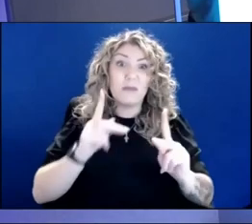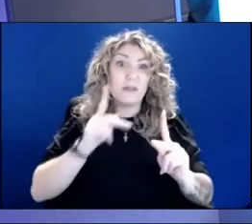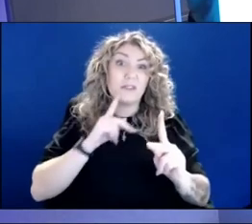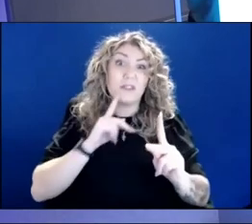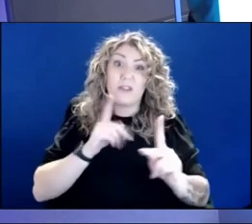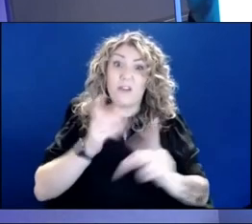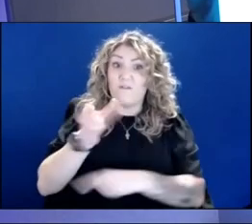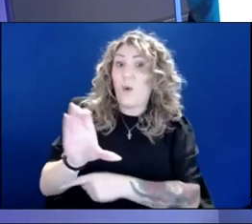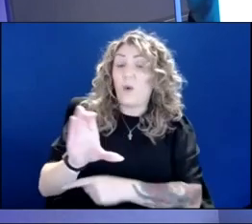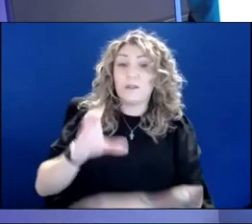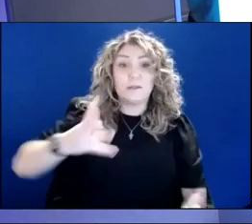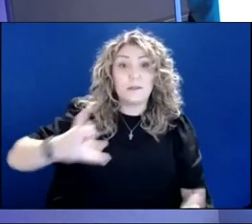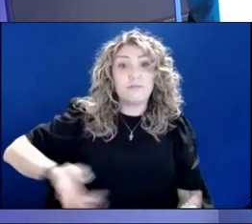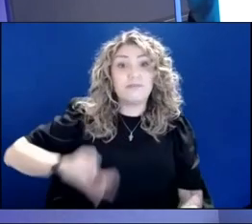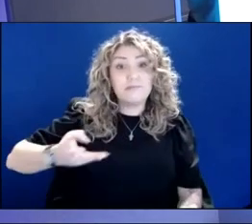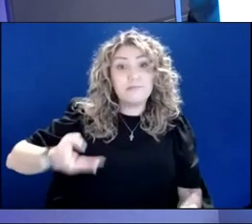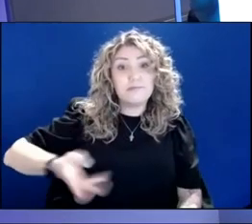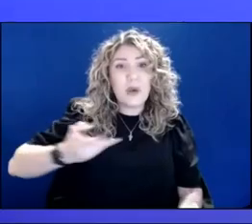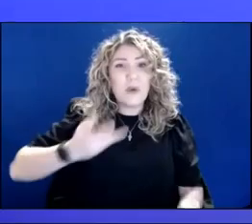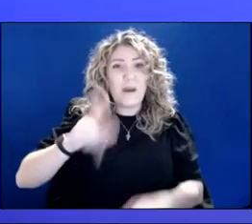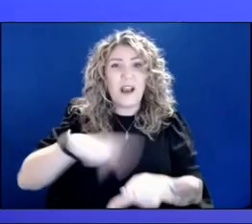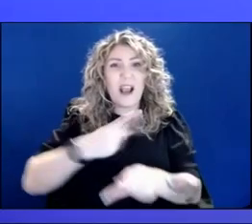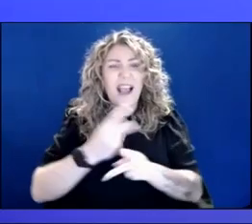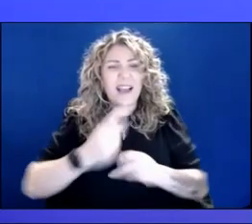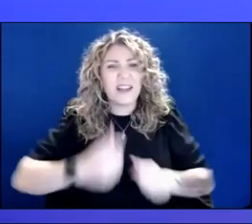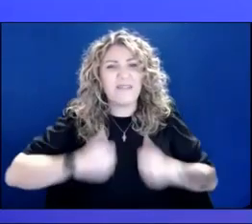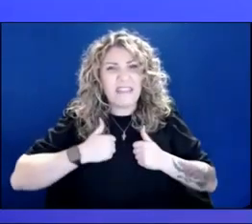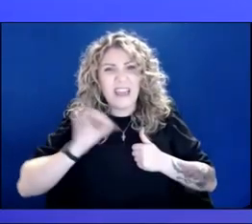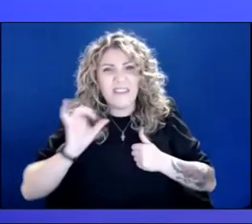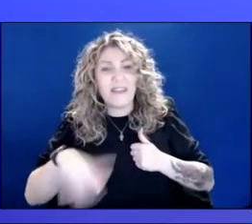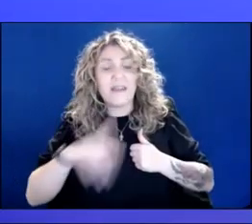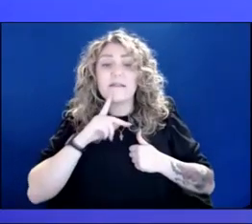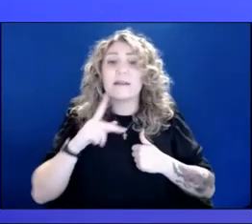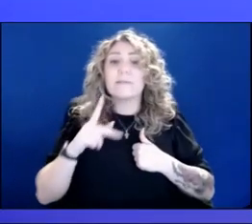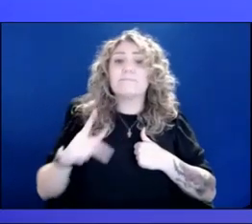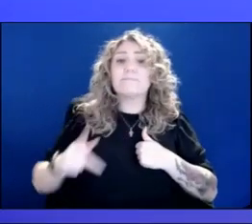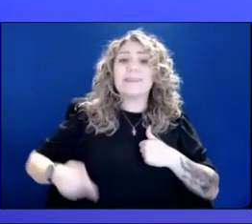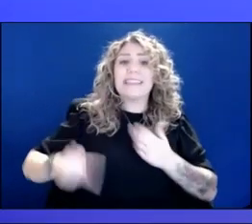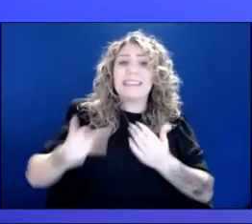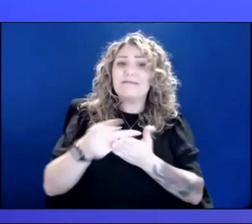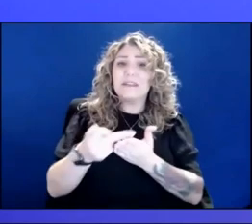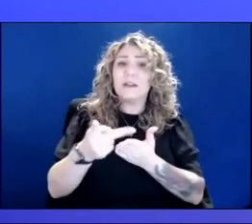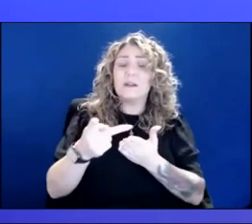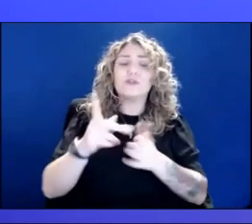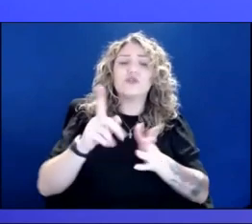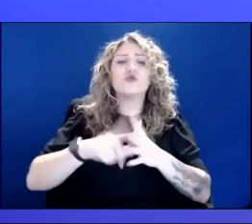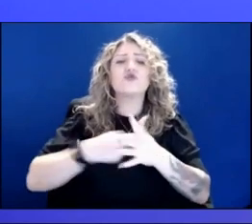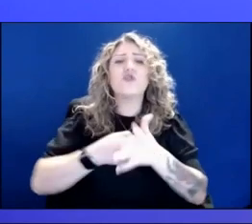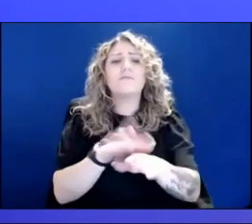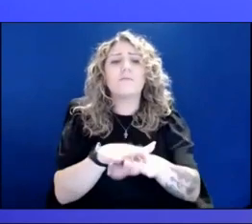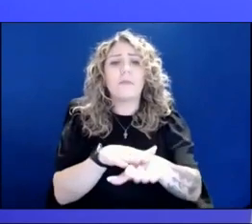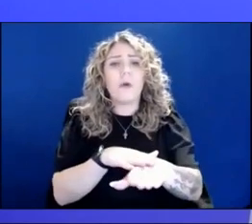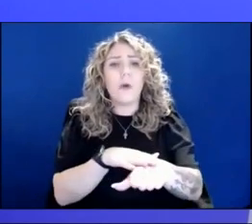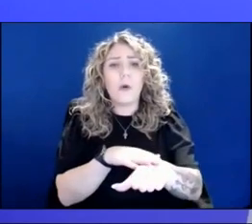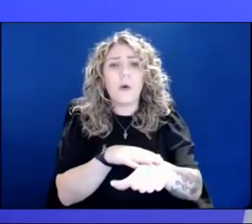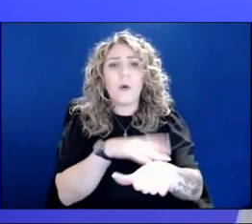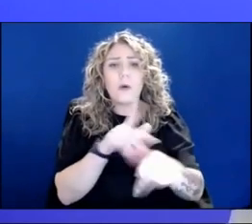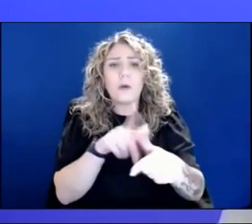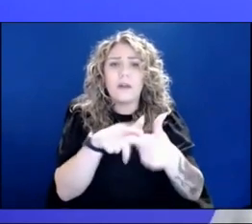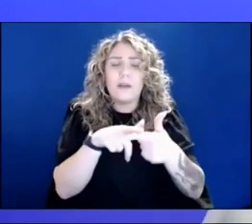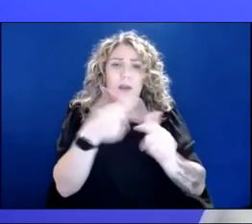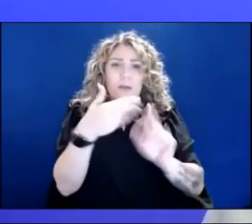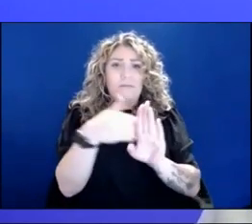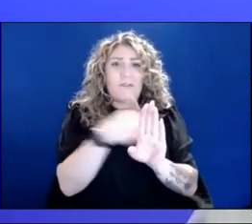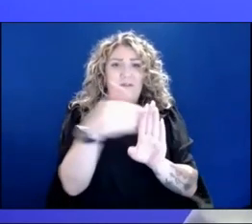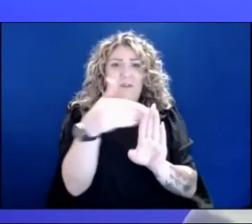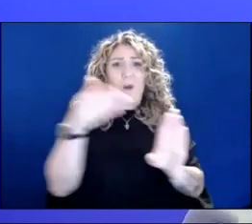And what kind of life is that? Yeah, kidney failure, you know, starts slowly, and then people end up right before dialysis and then on